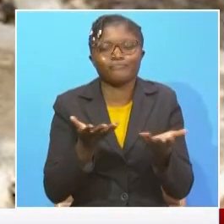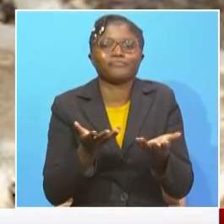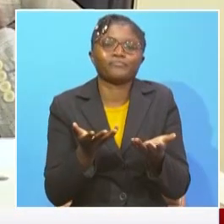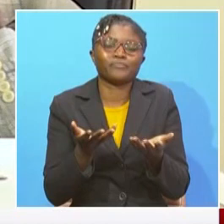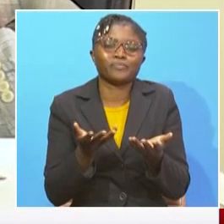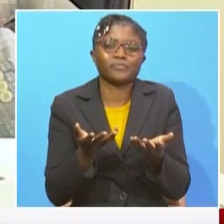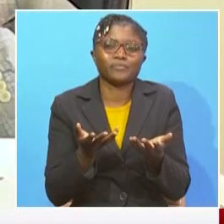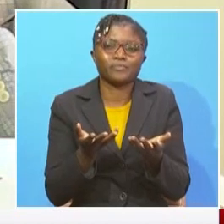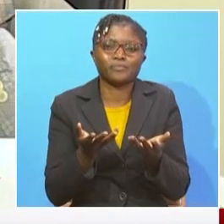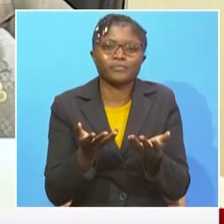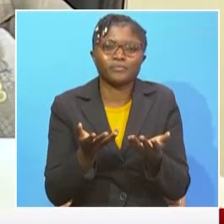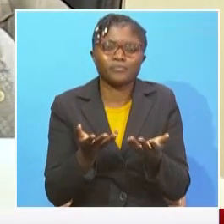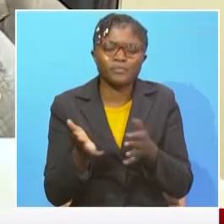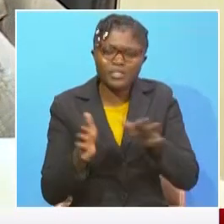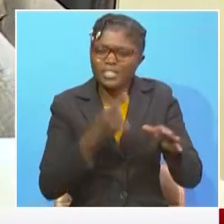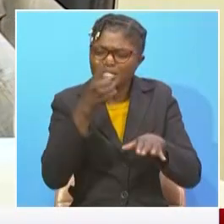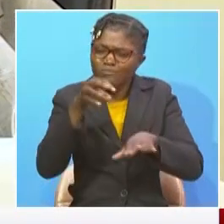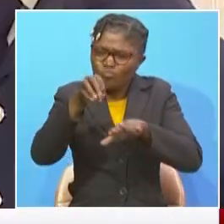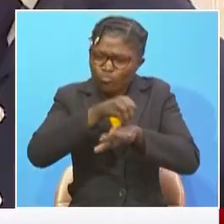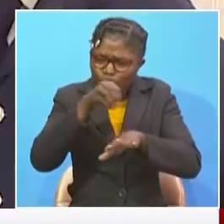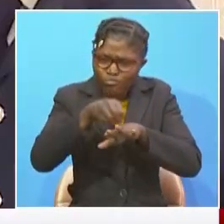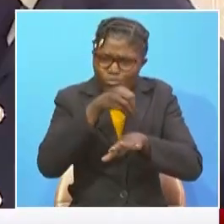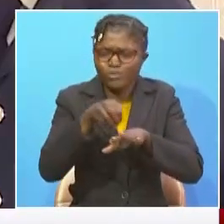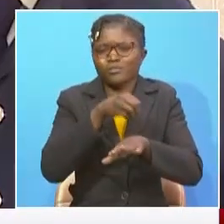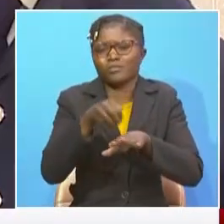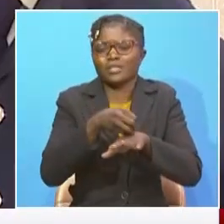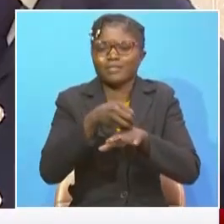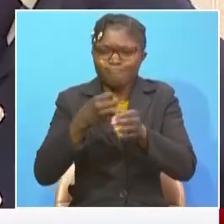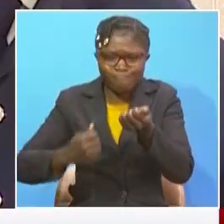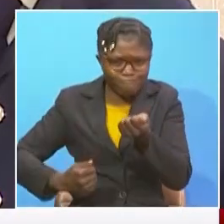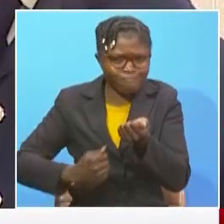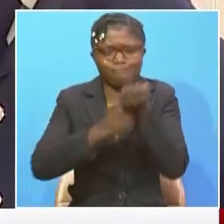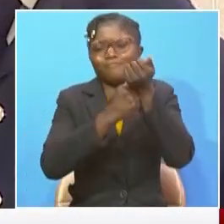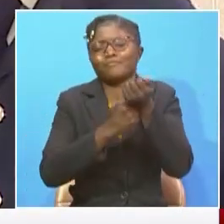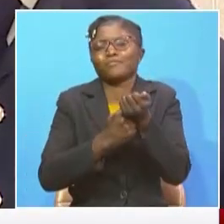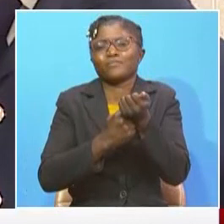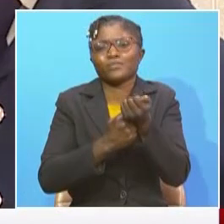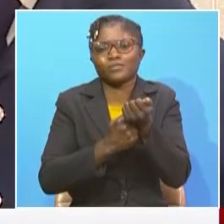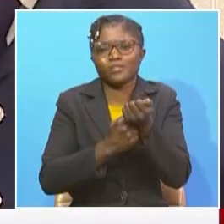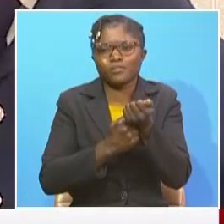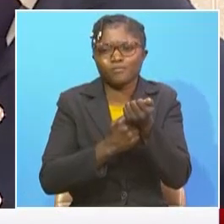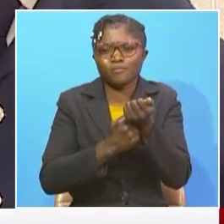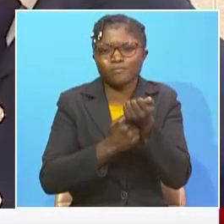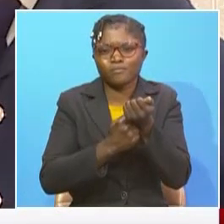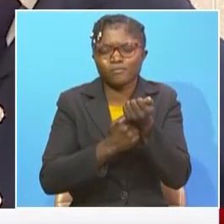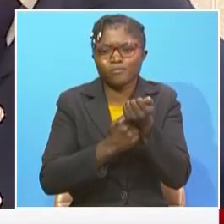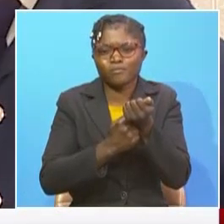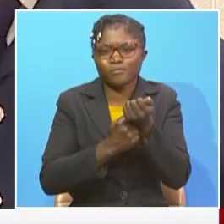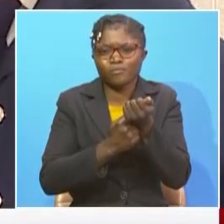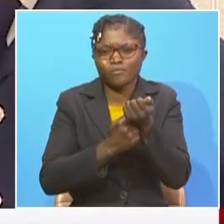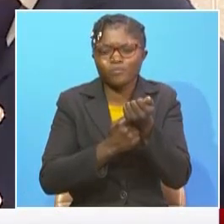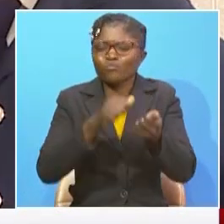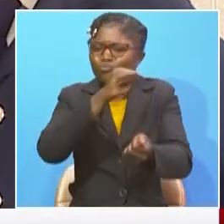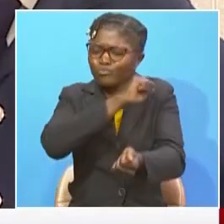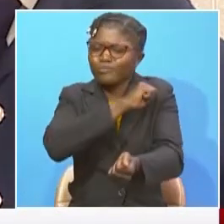livelihoods. Let's seize the opportunity to garner support for strategically positioning the local